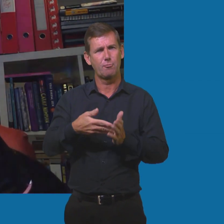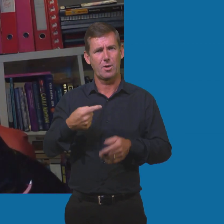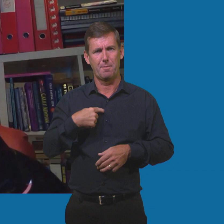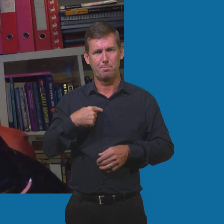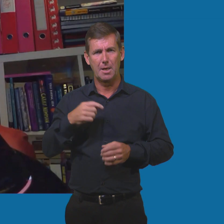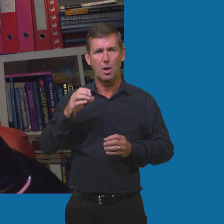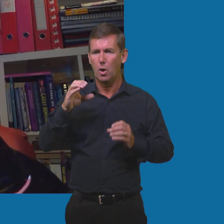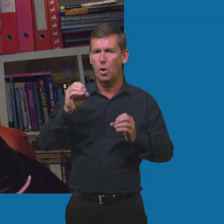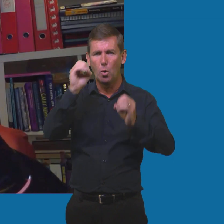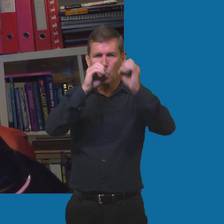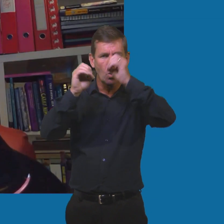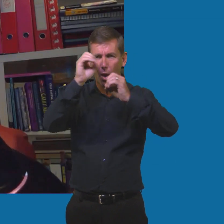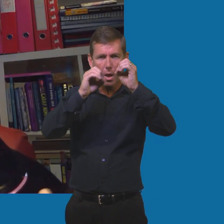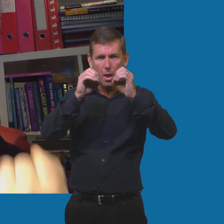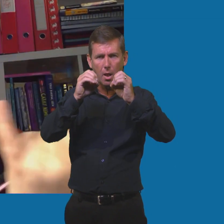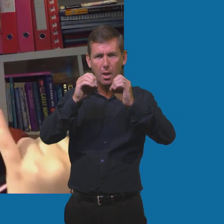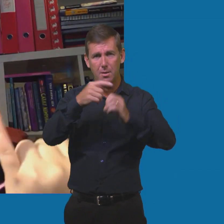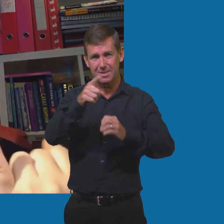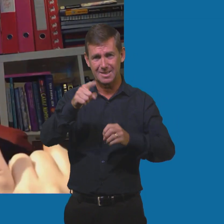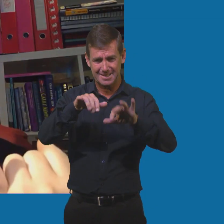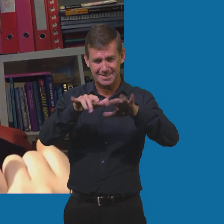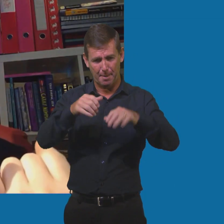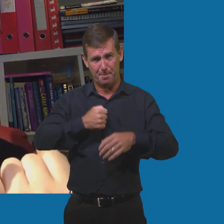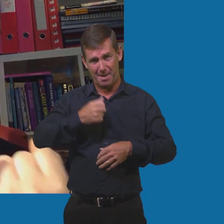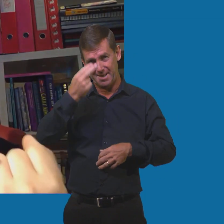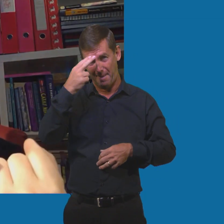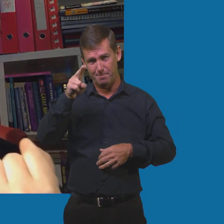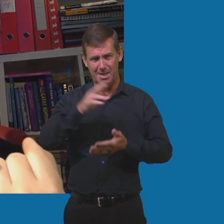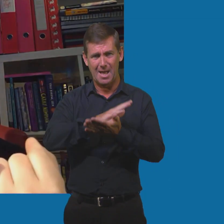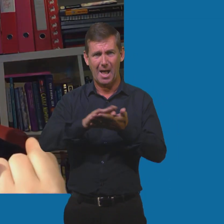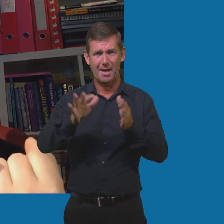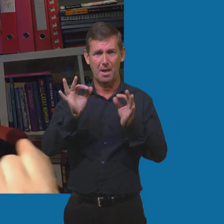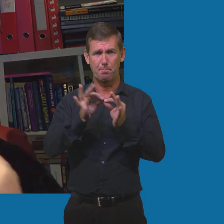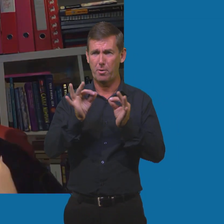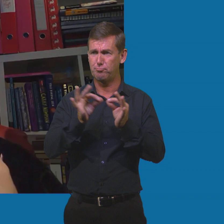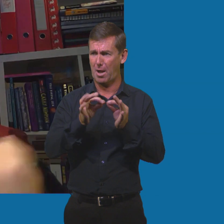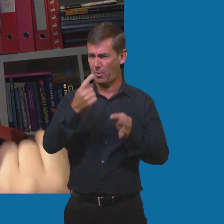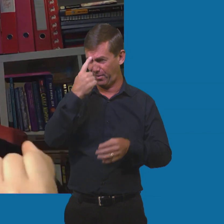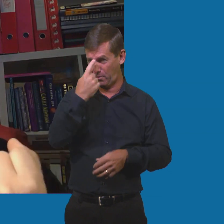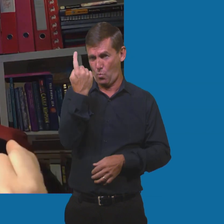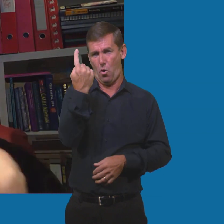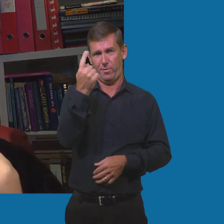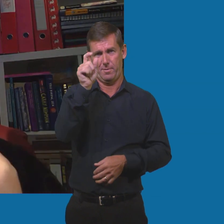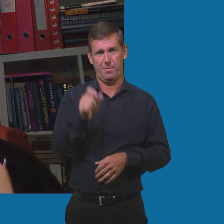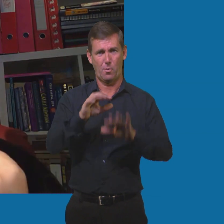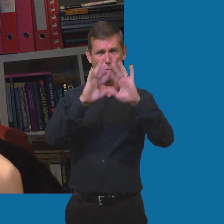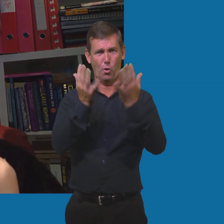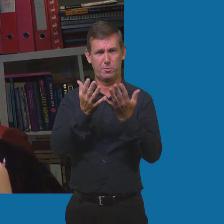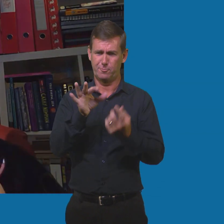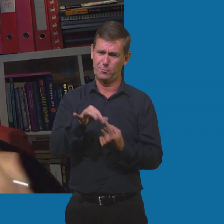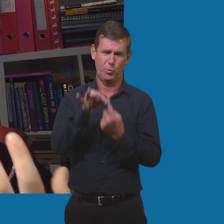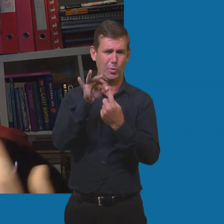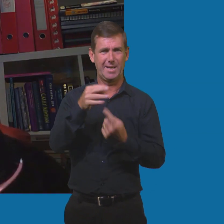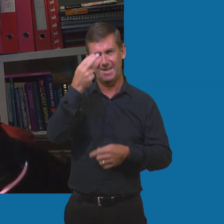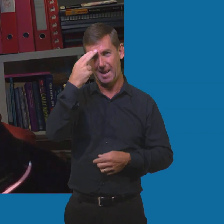person. You type in my name. Firstly, I'm the only Hannah Barham-Brown, I think, possibly in the world. It's quite a unique name. And